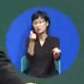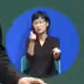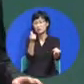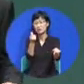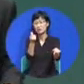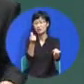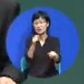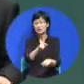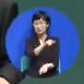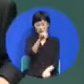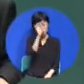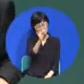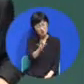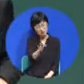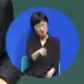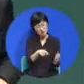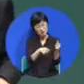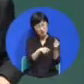big.